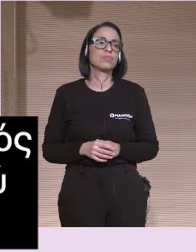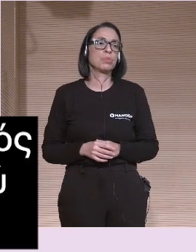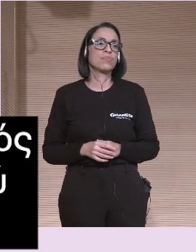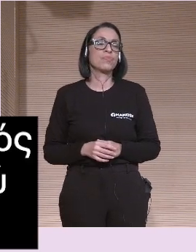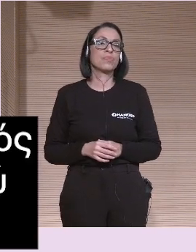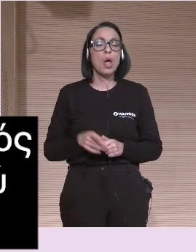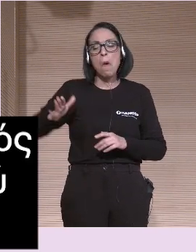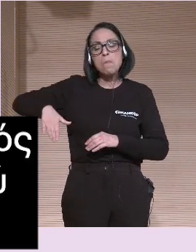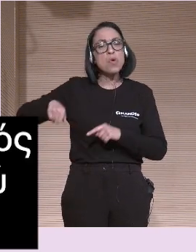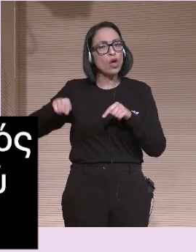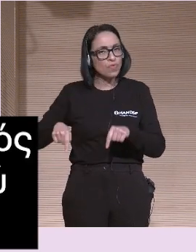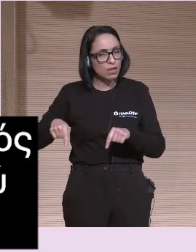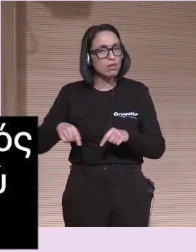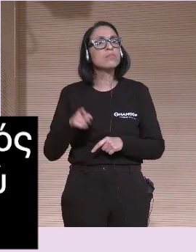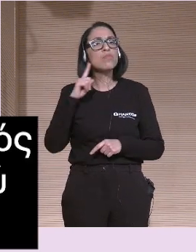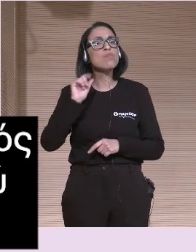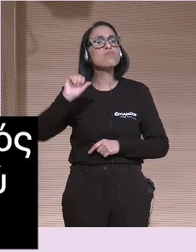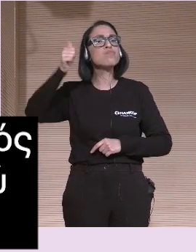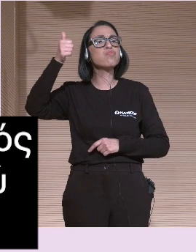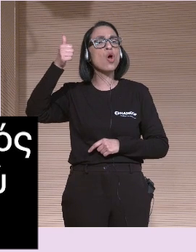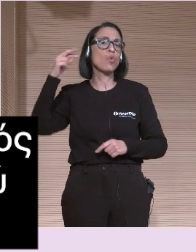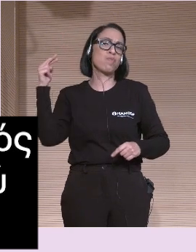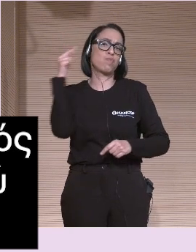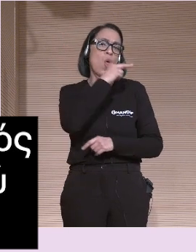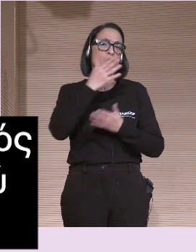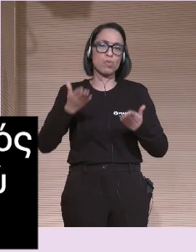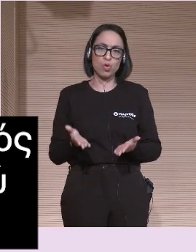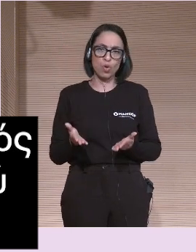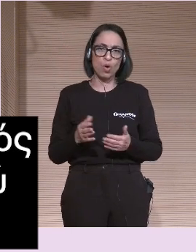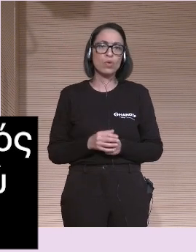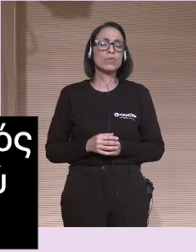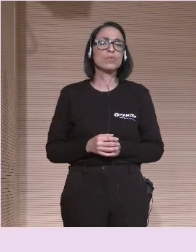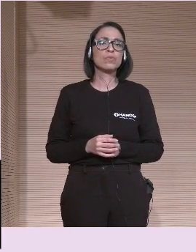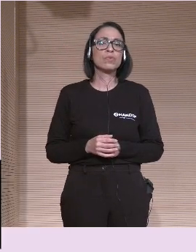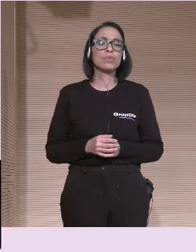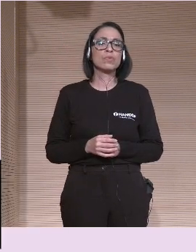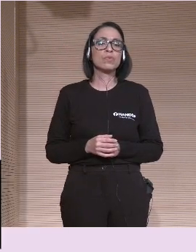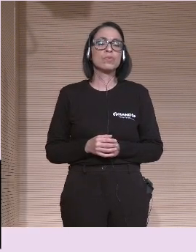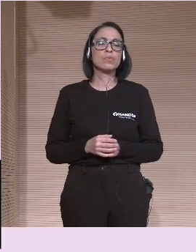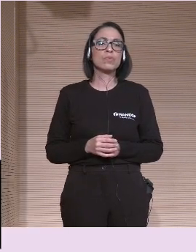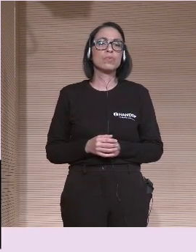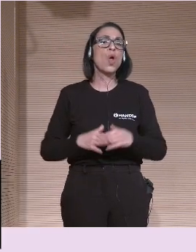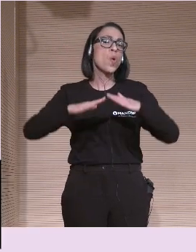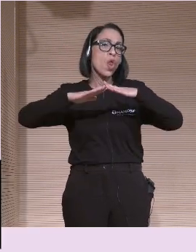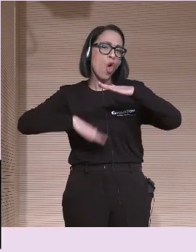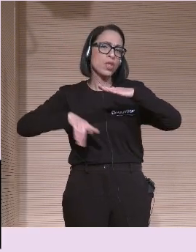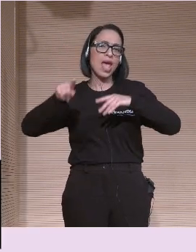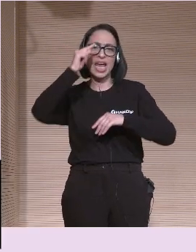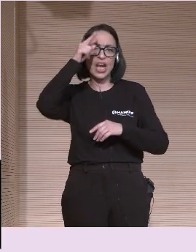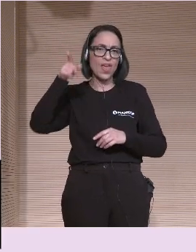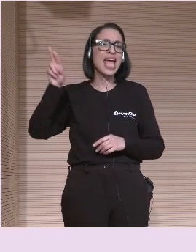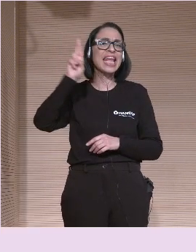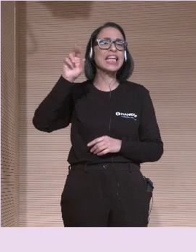our first Prime Minister, which is a brilliant thing, of South Asian heritage, Rishi Sunak. He was voted out of power just